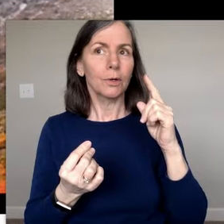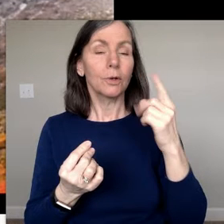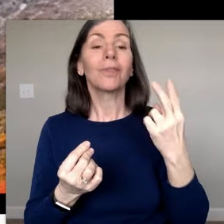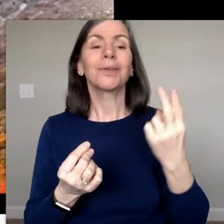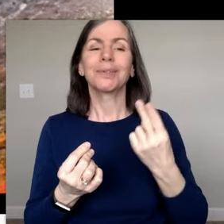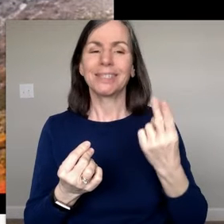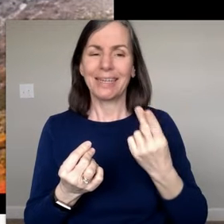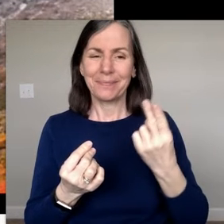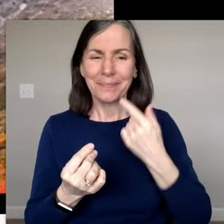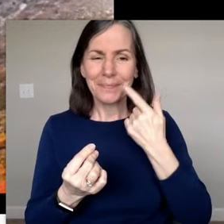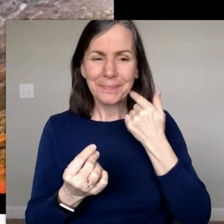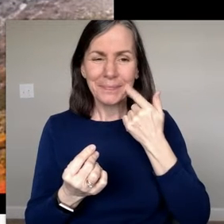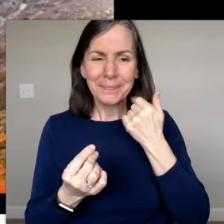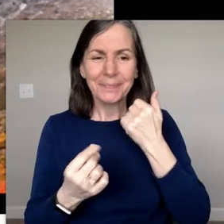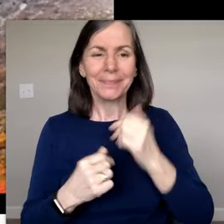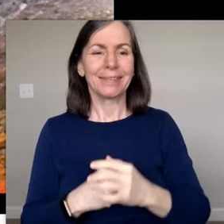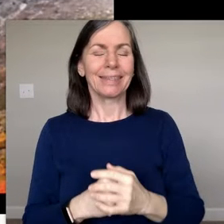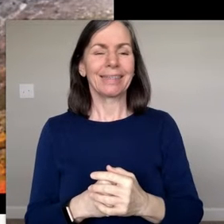Thursday.